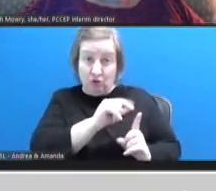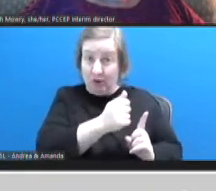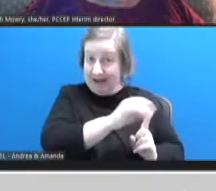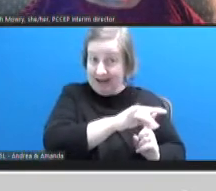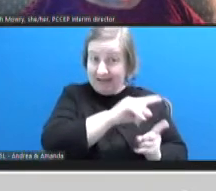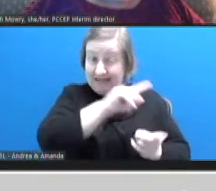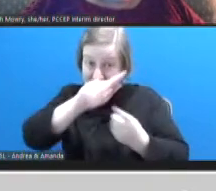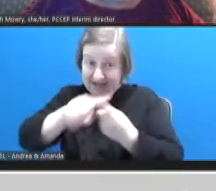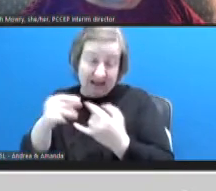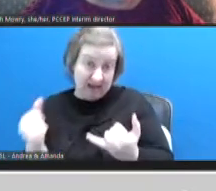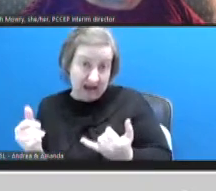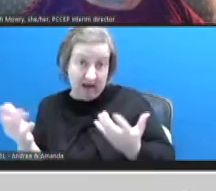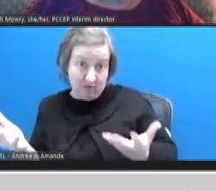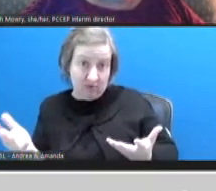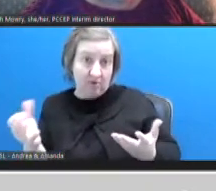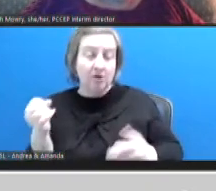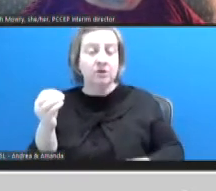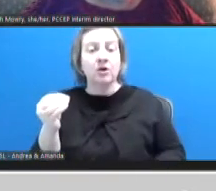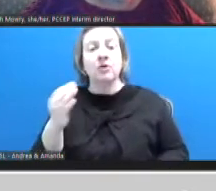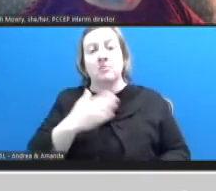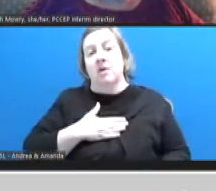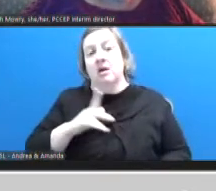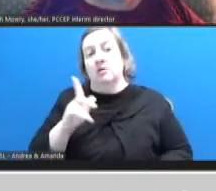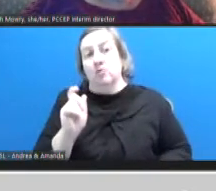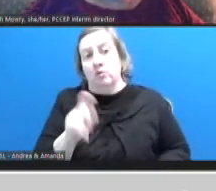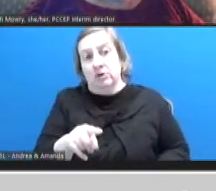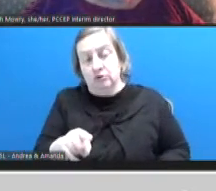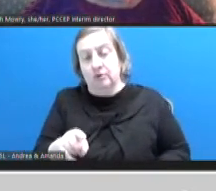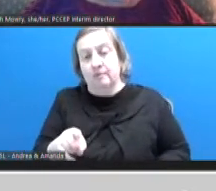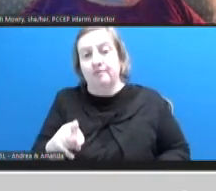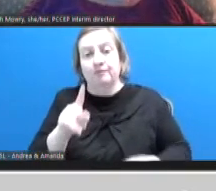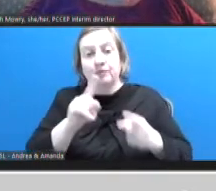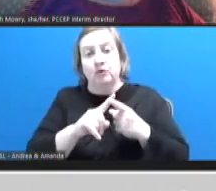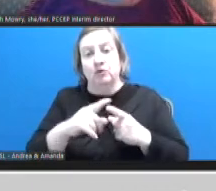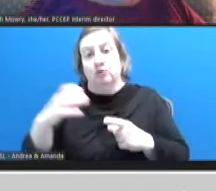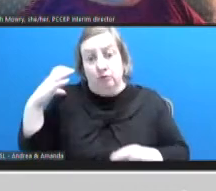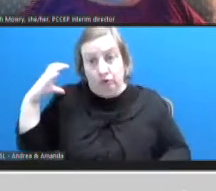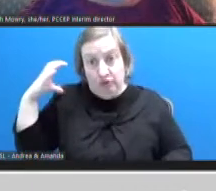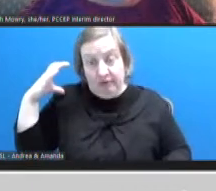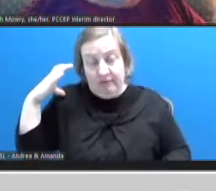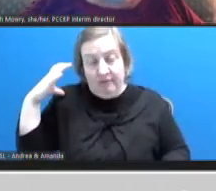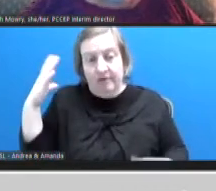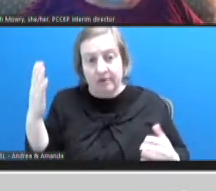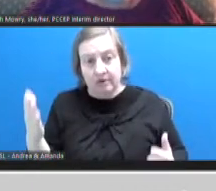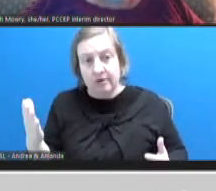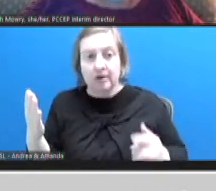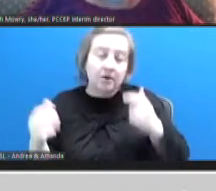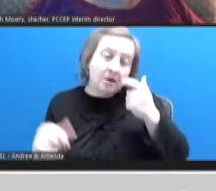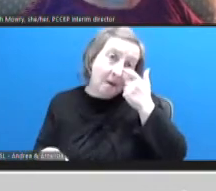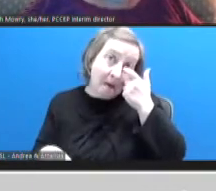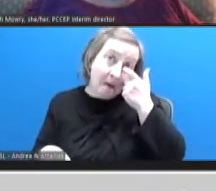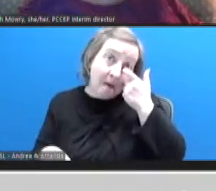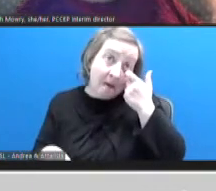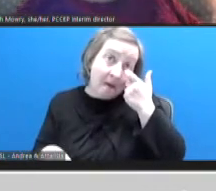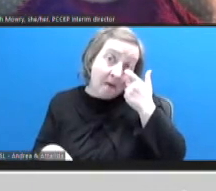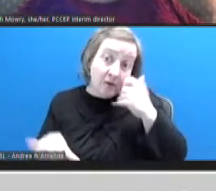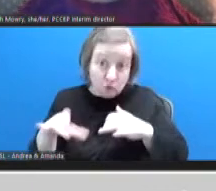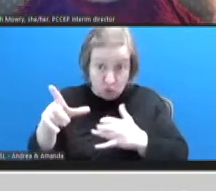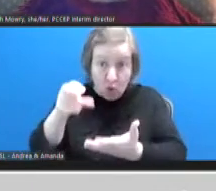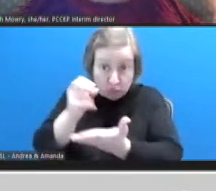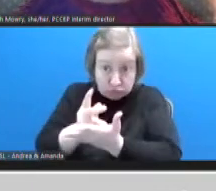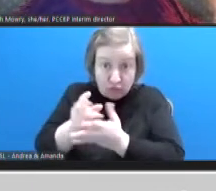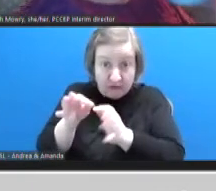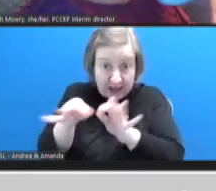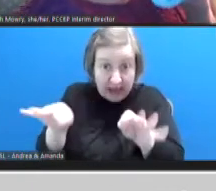now. So my question to the chief is, do you approve the language in